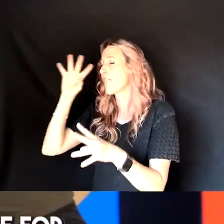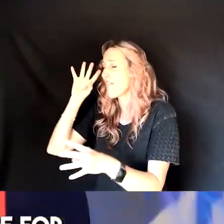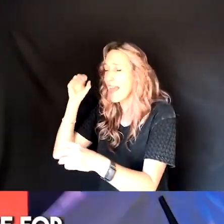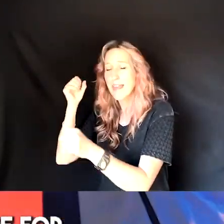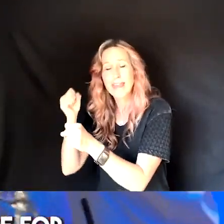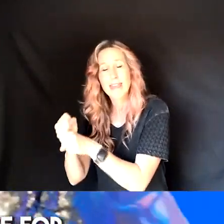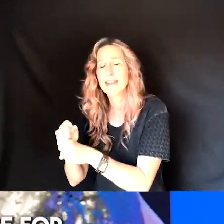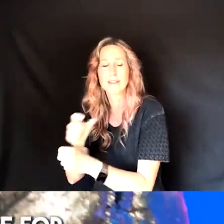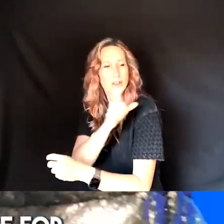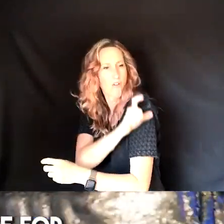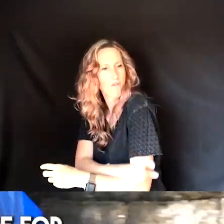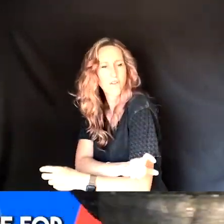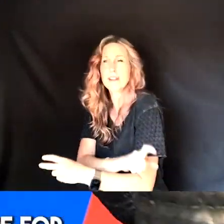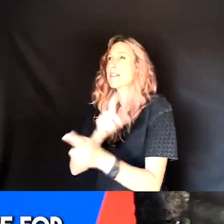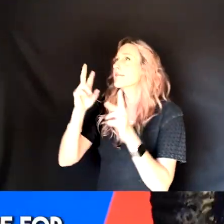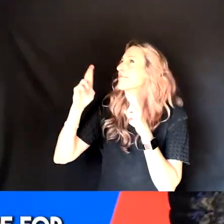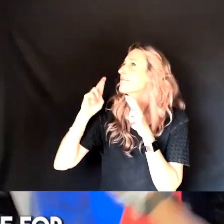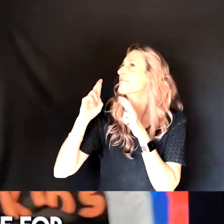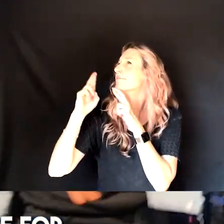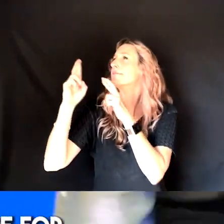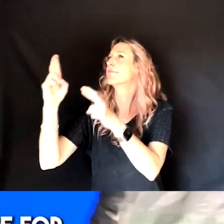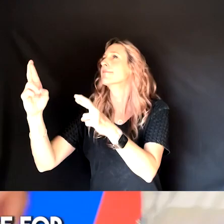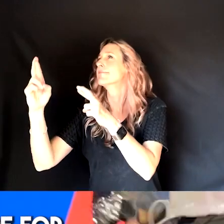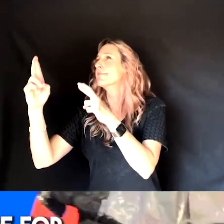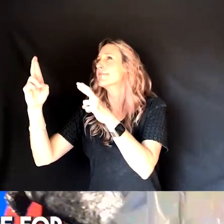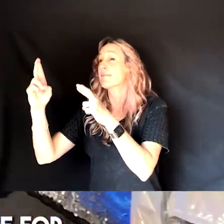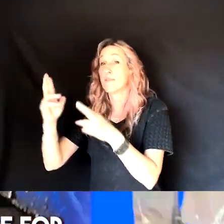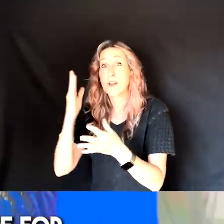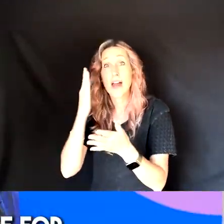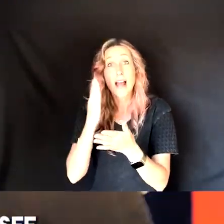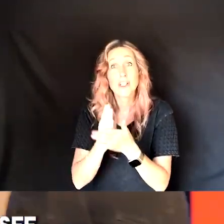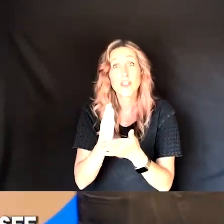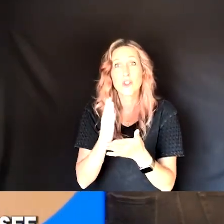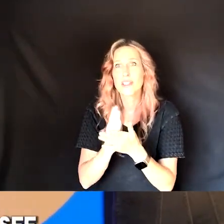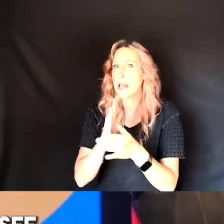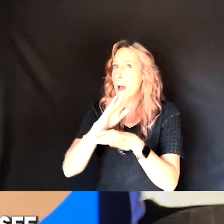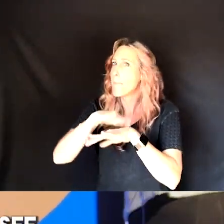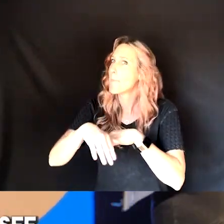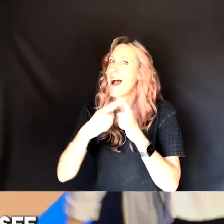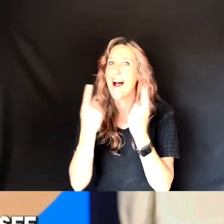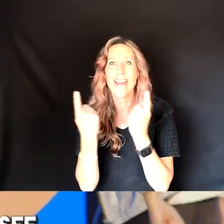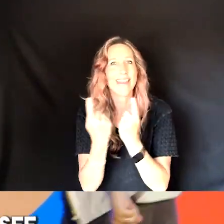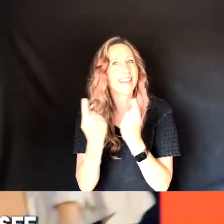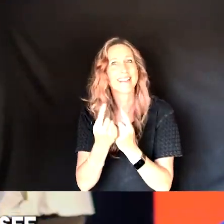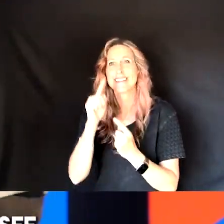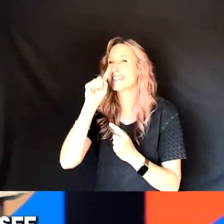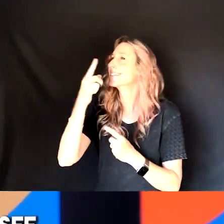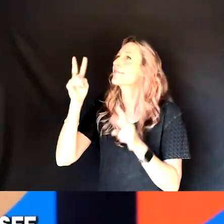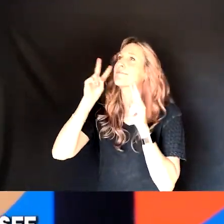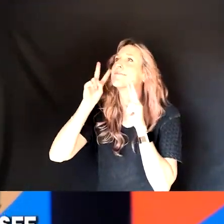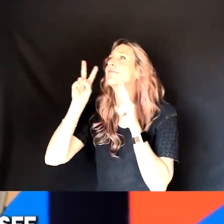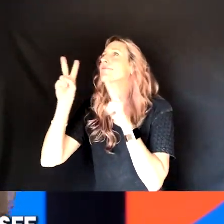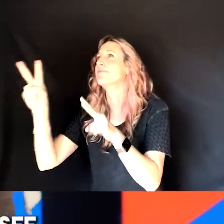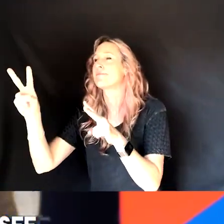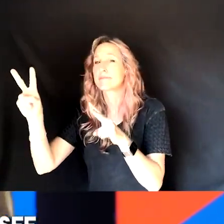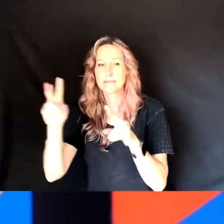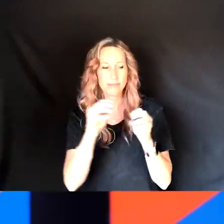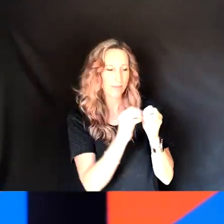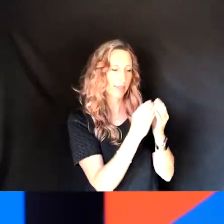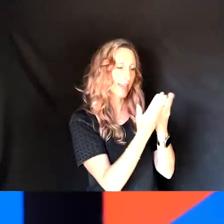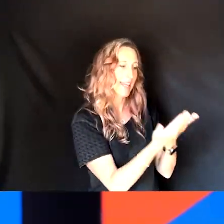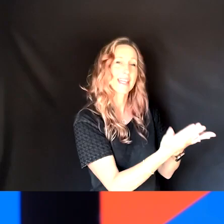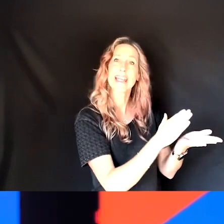Now faith is confidence in what we hope for and assurance about what we do not